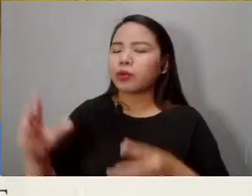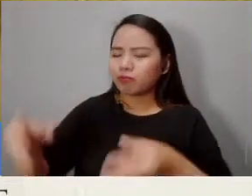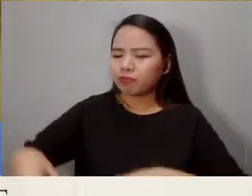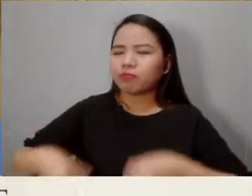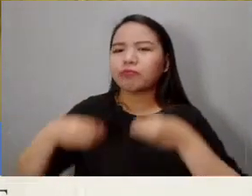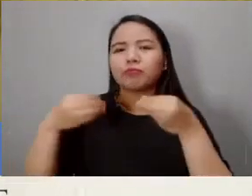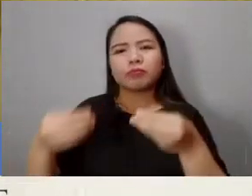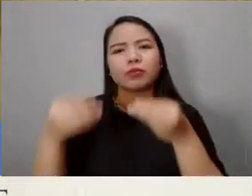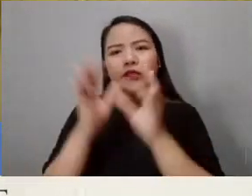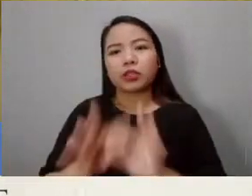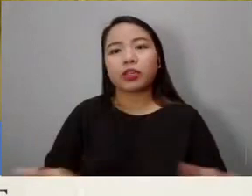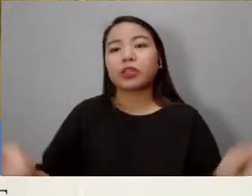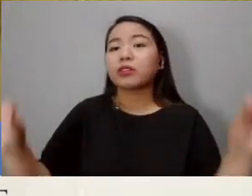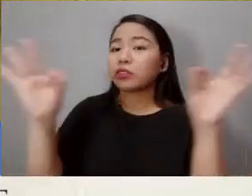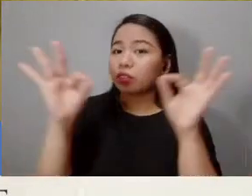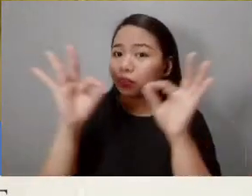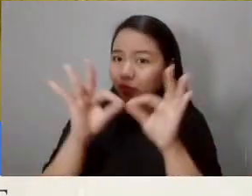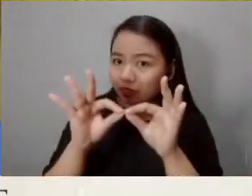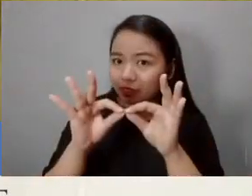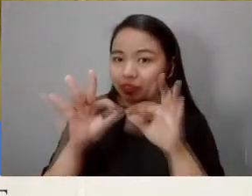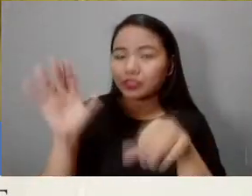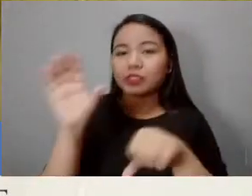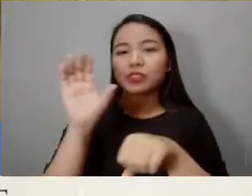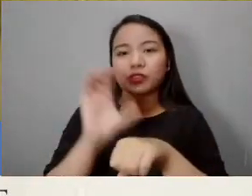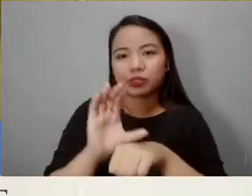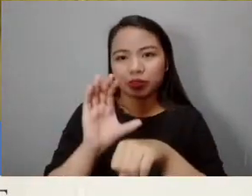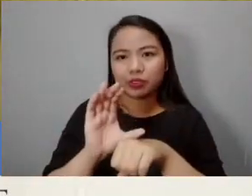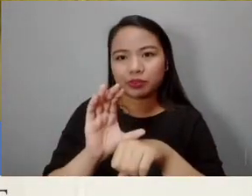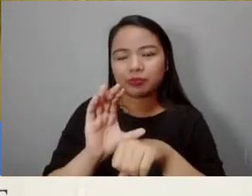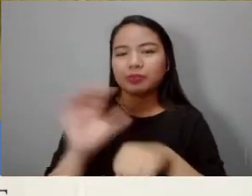significantly to the church and to society.